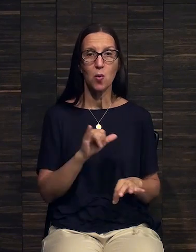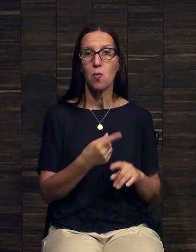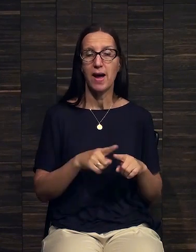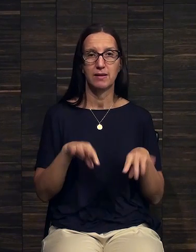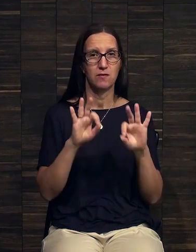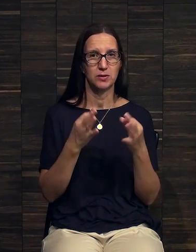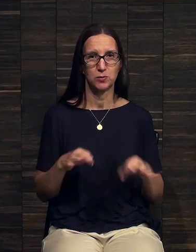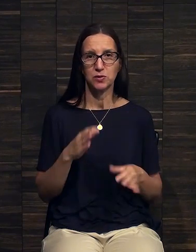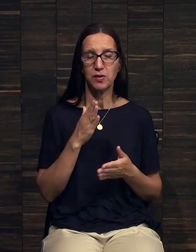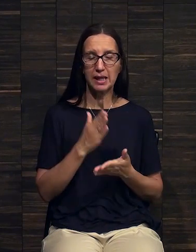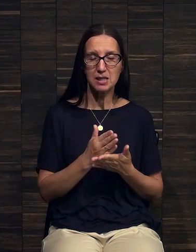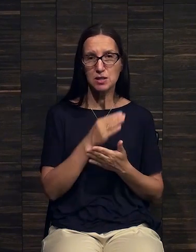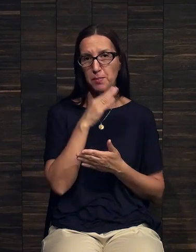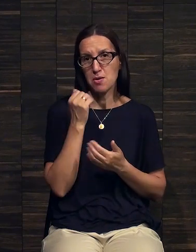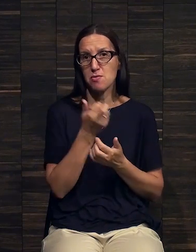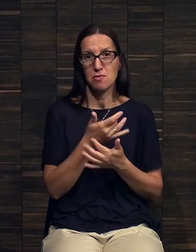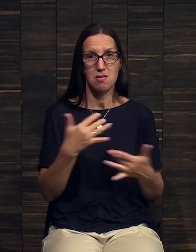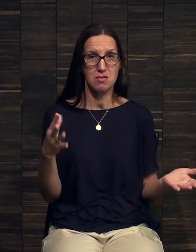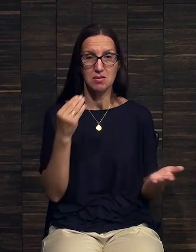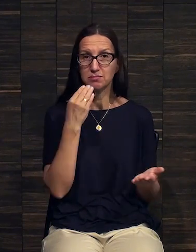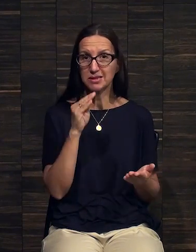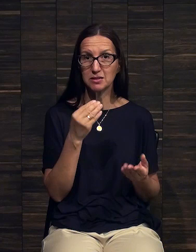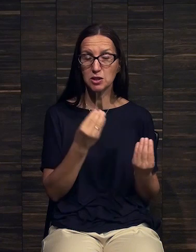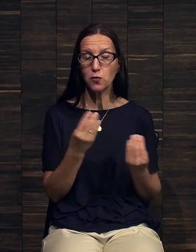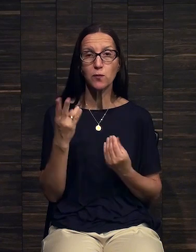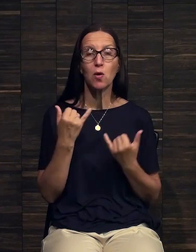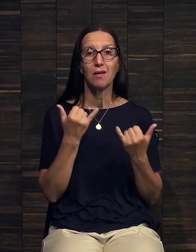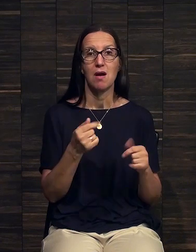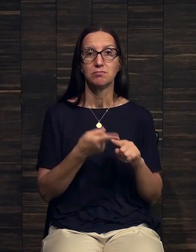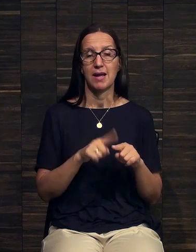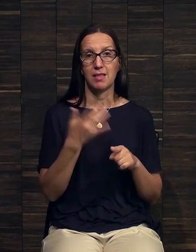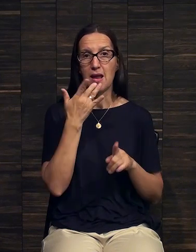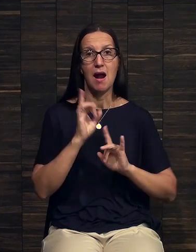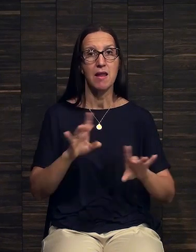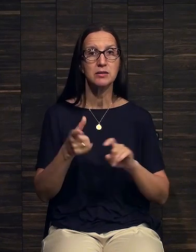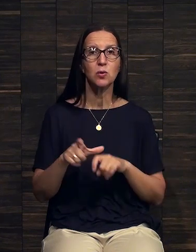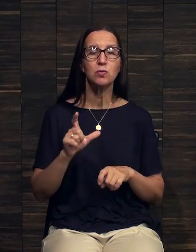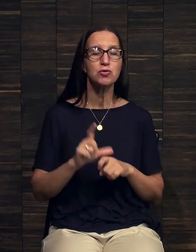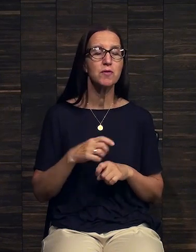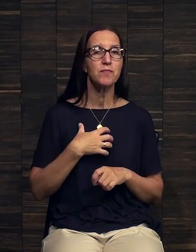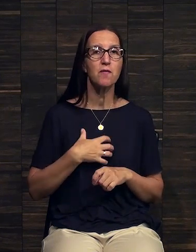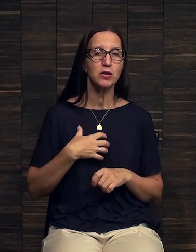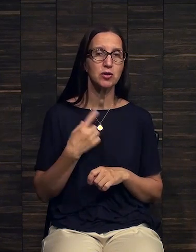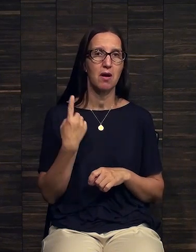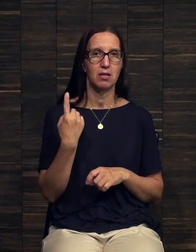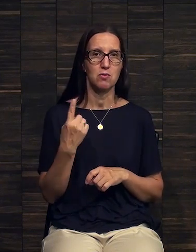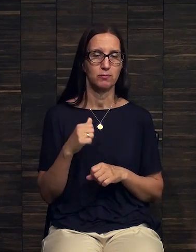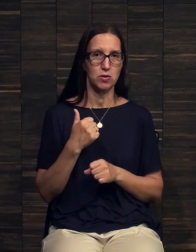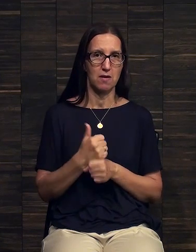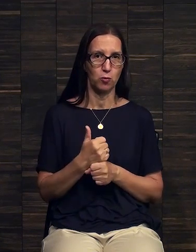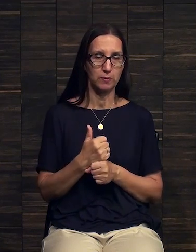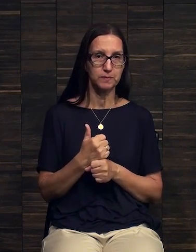art. This art has different properties and qualities, and what is important for